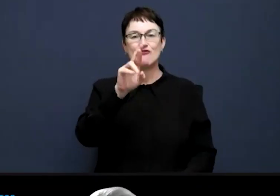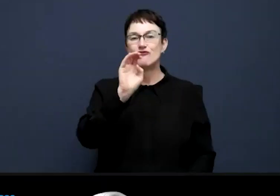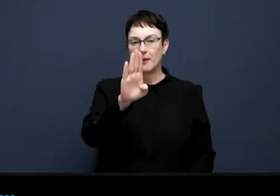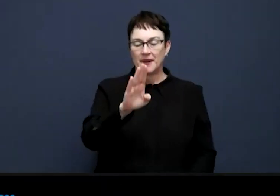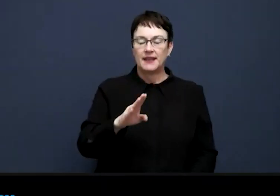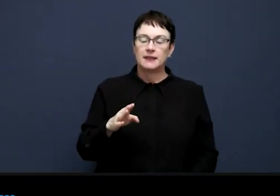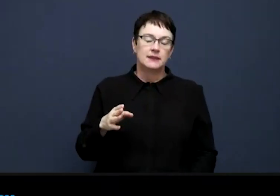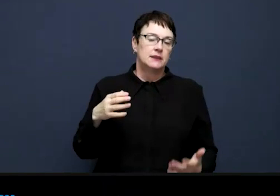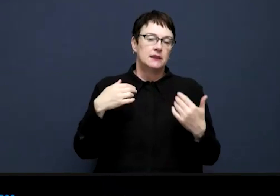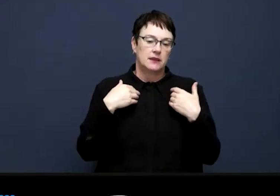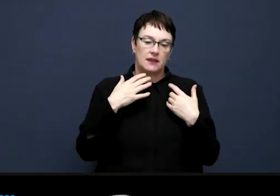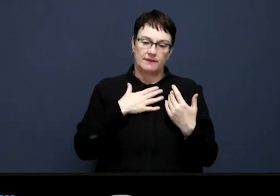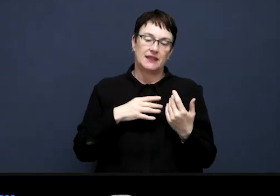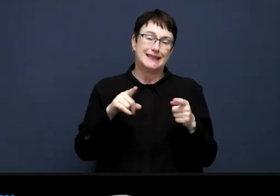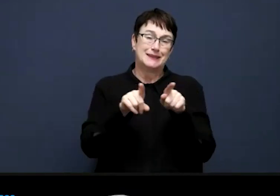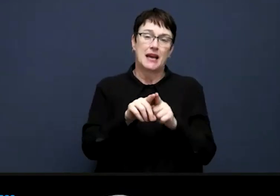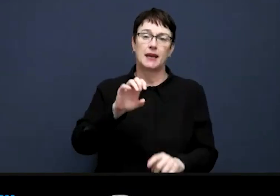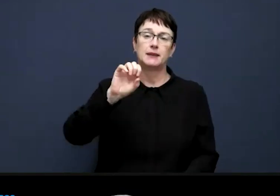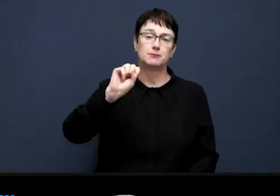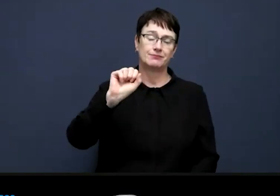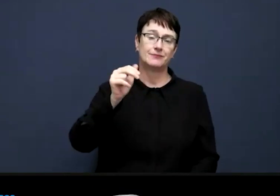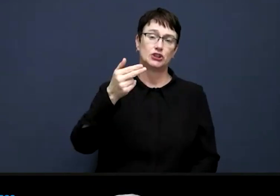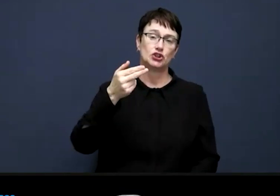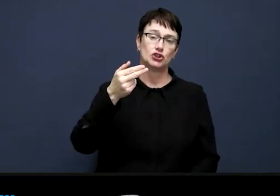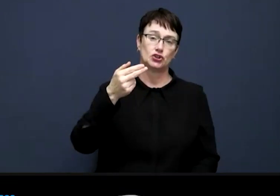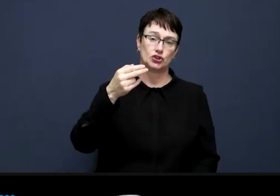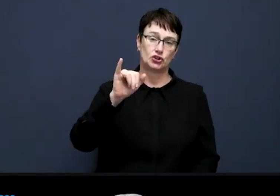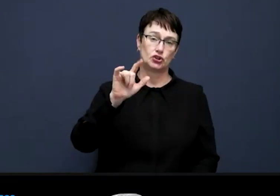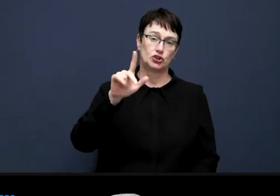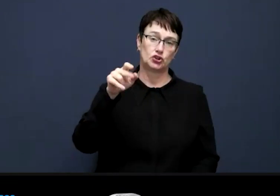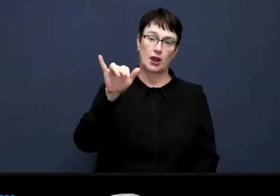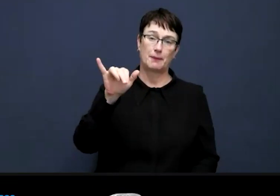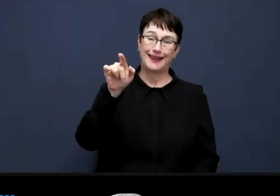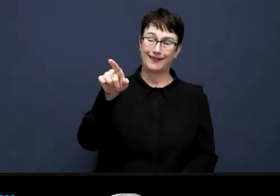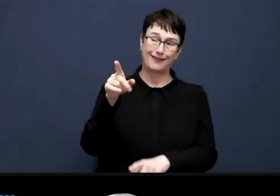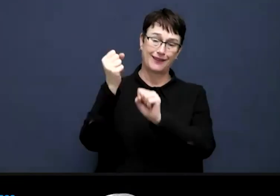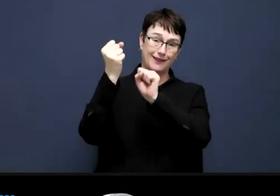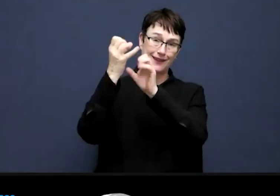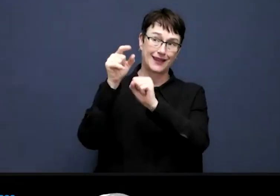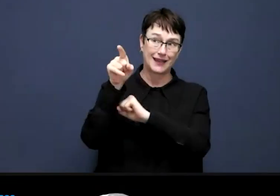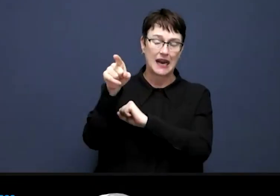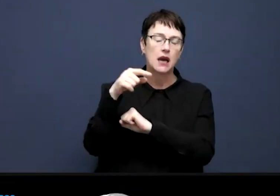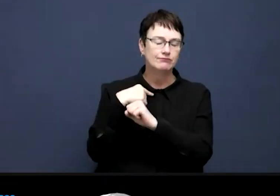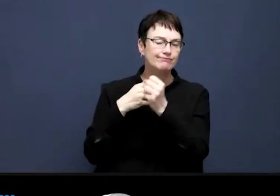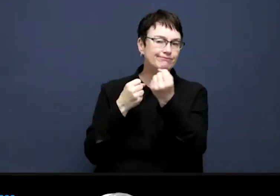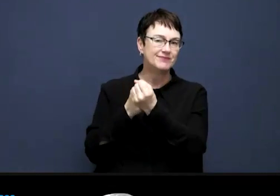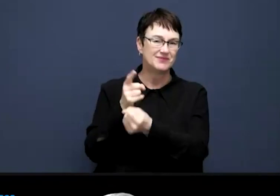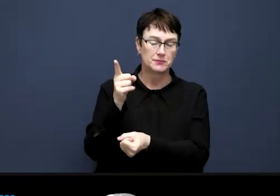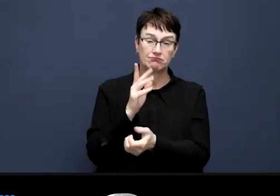what Shilpi had said. You know, I do think that it has been primarily the publishing